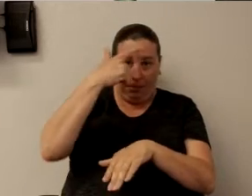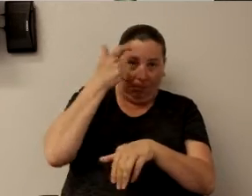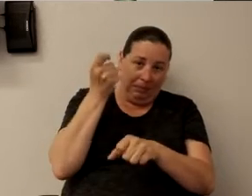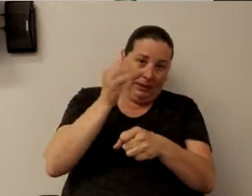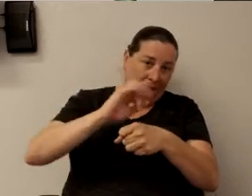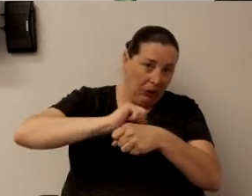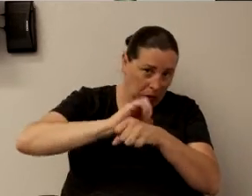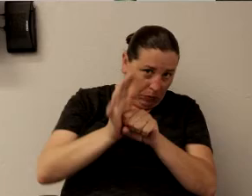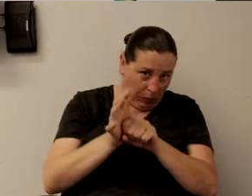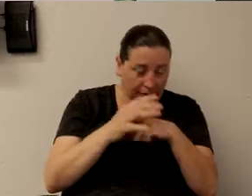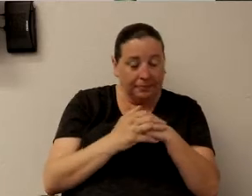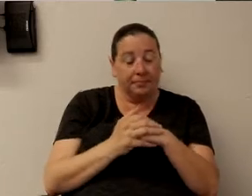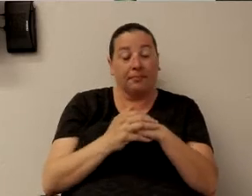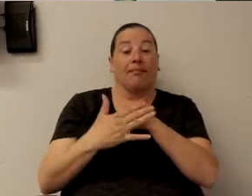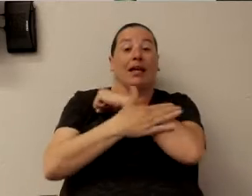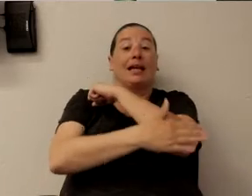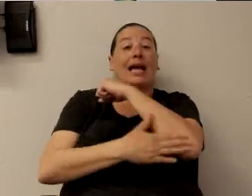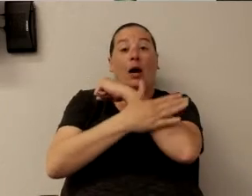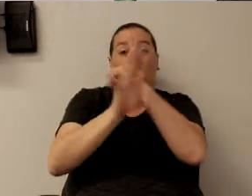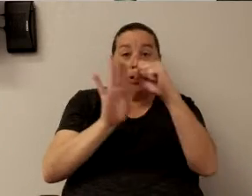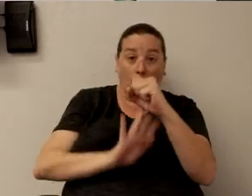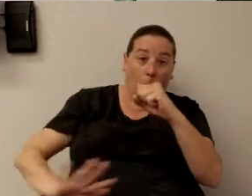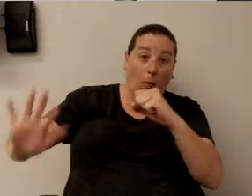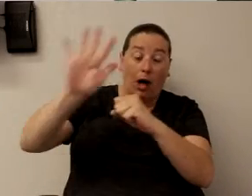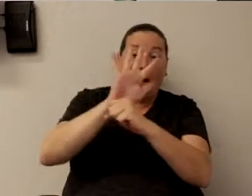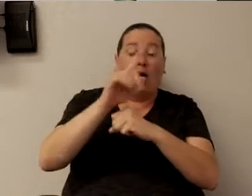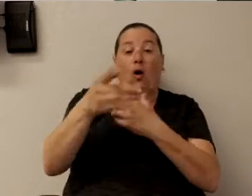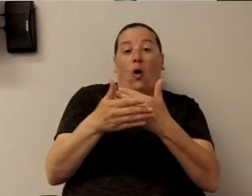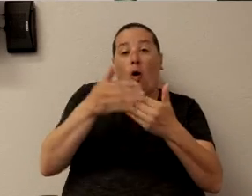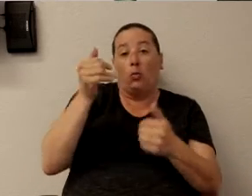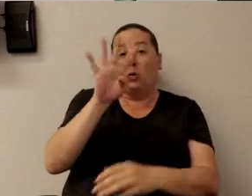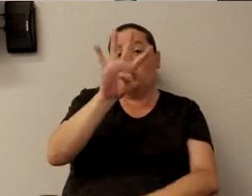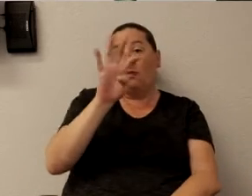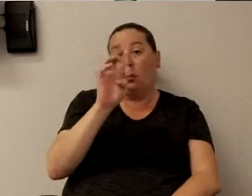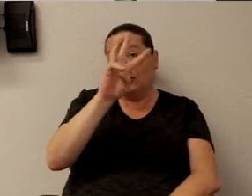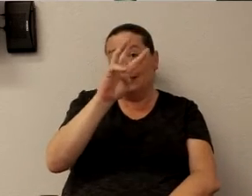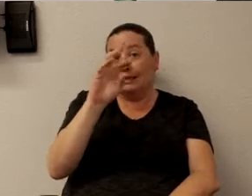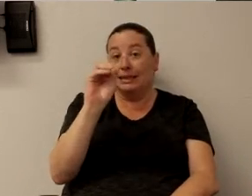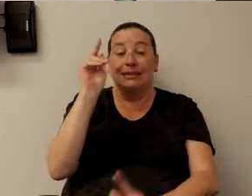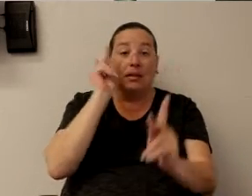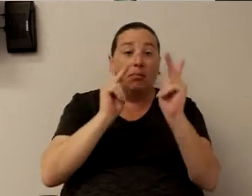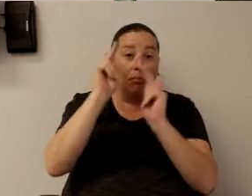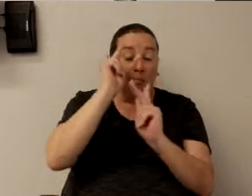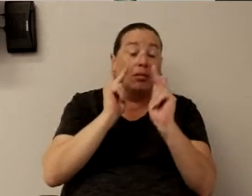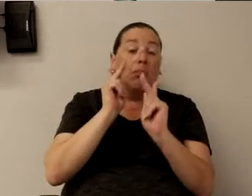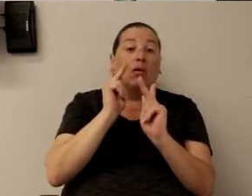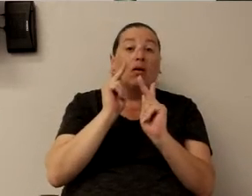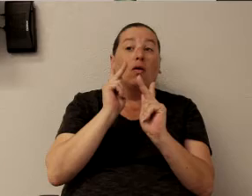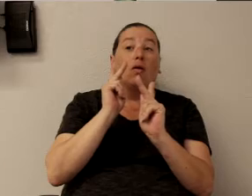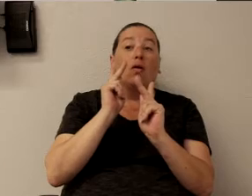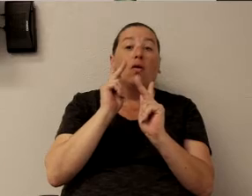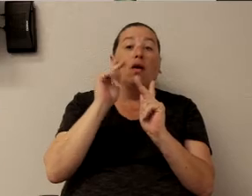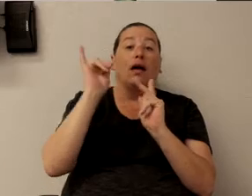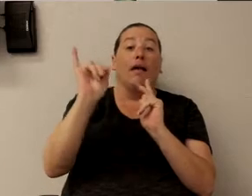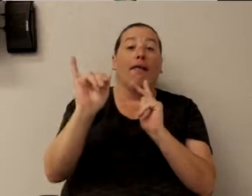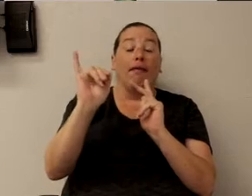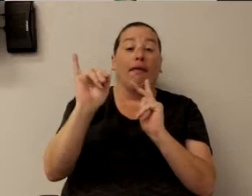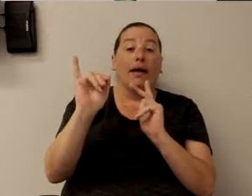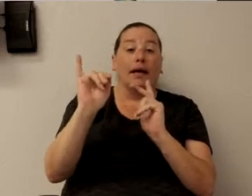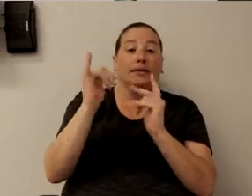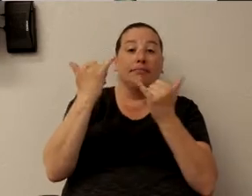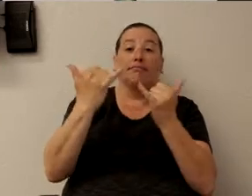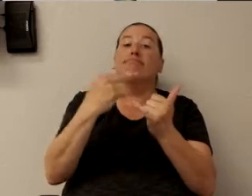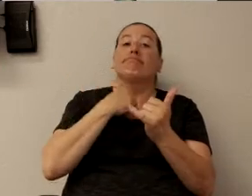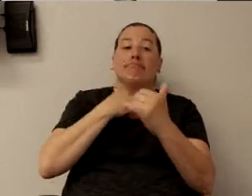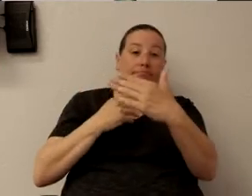virus. Countywide, there are almost 460 people that are quarantined at home